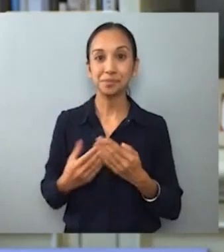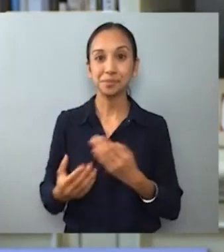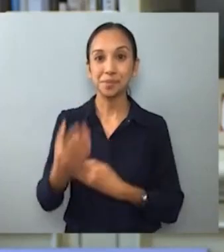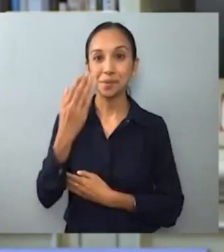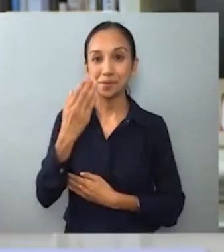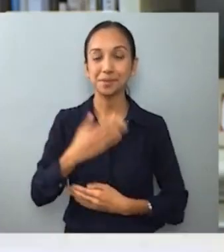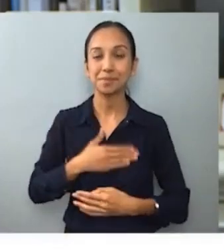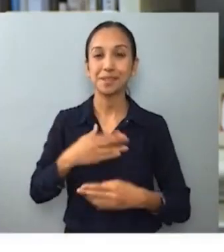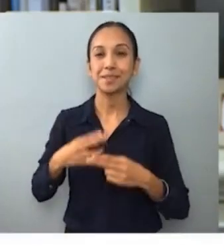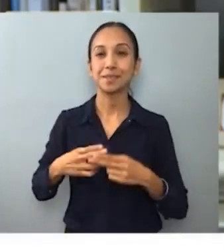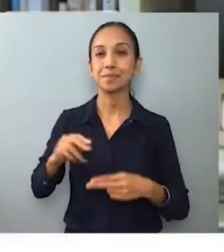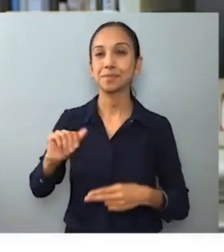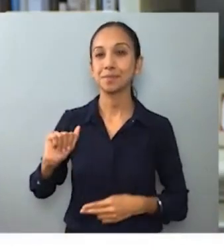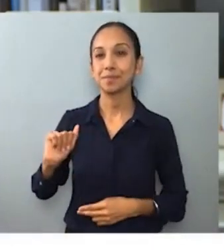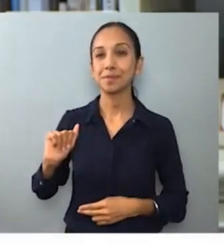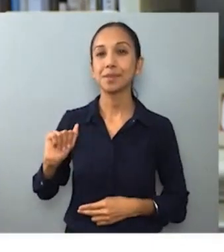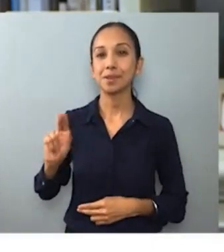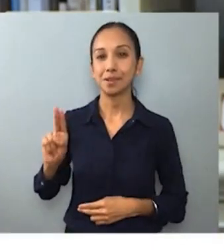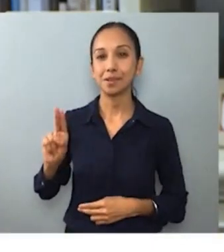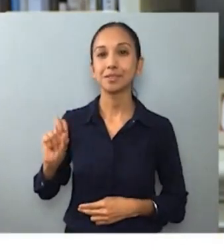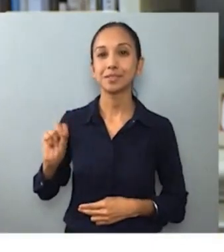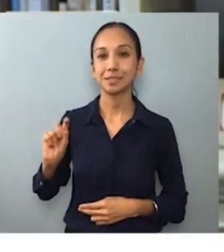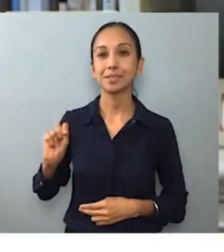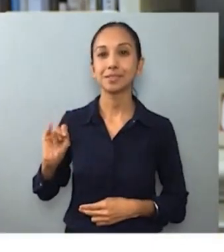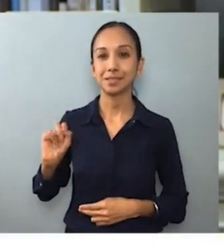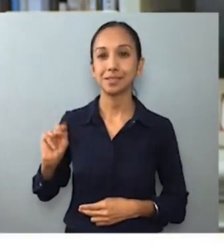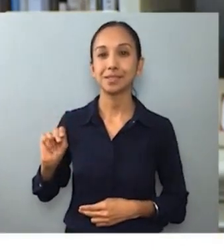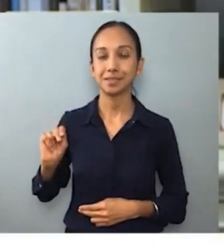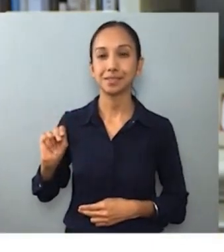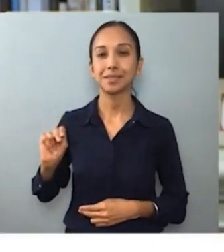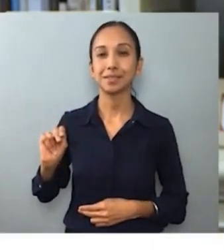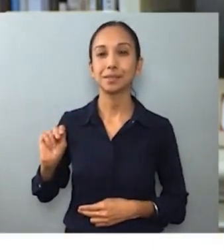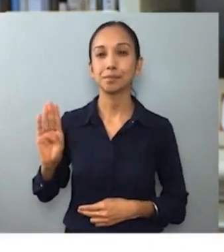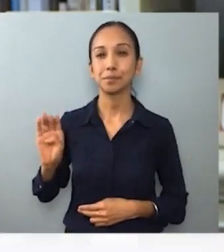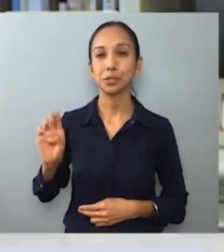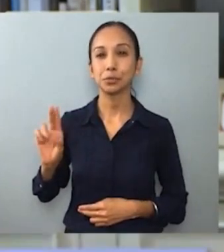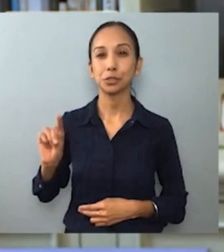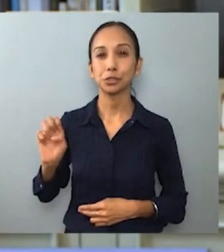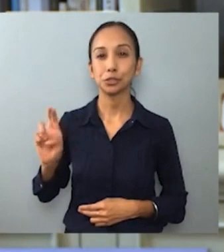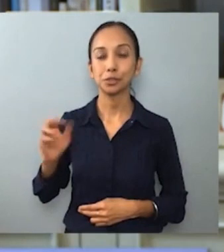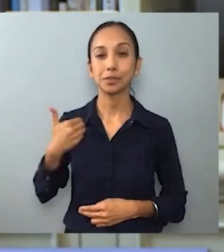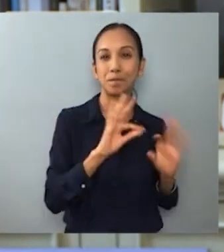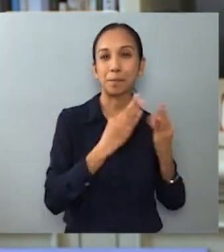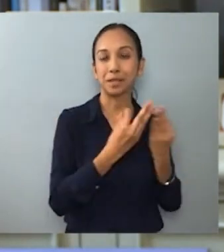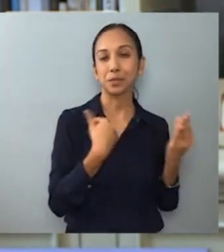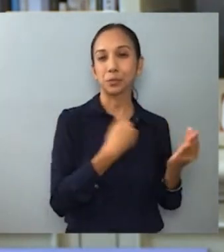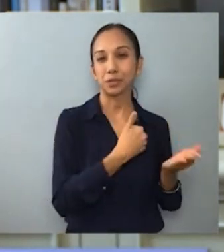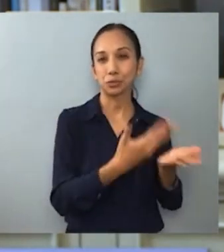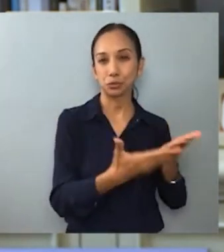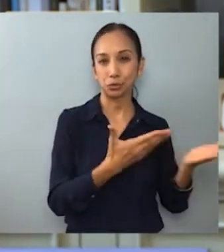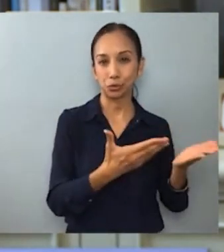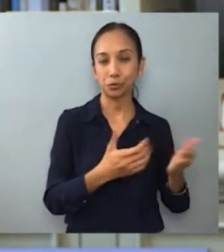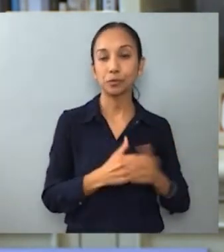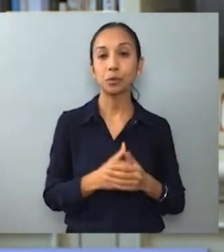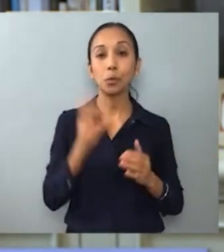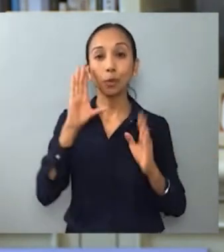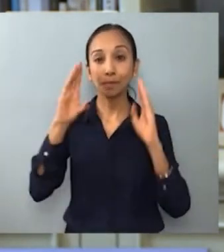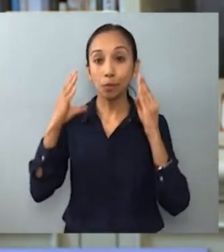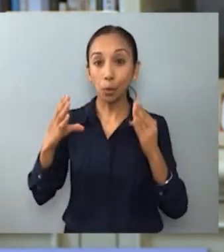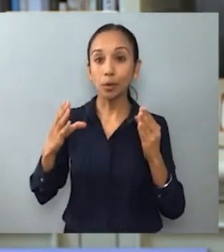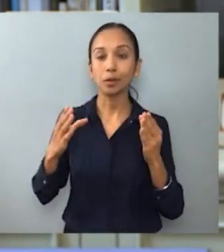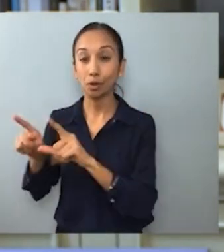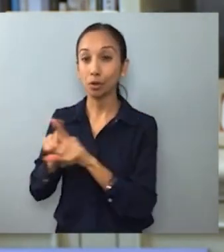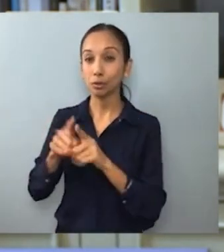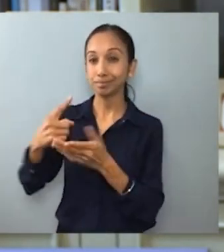Good morning. I'm Austin Beutner, Superintendent of Los Angeles Unified. Today we'll take a look at the extraordinary work taking place